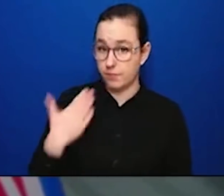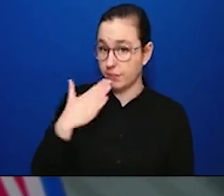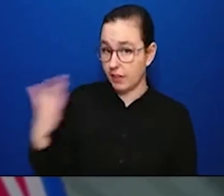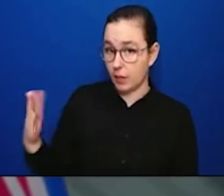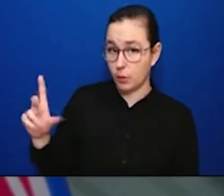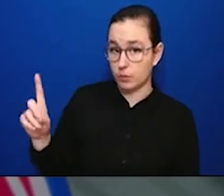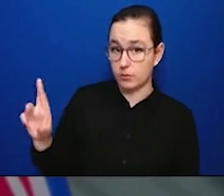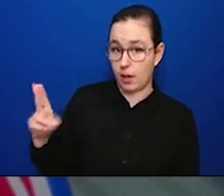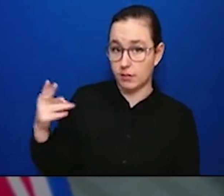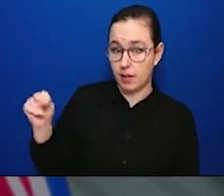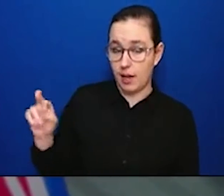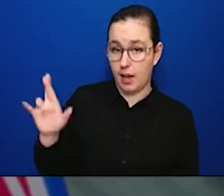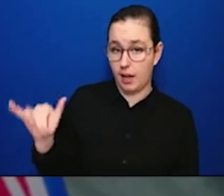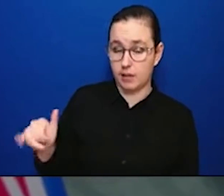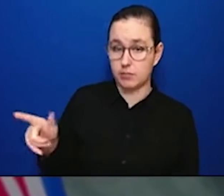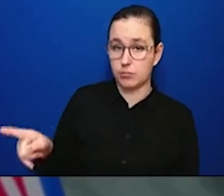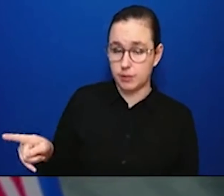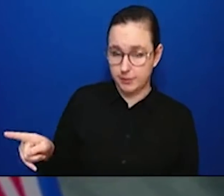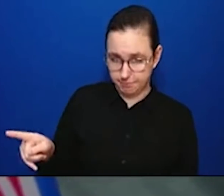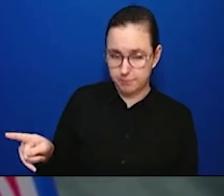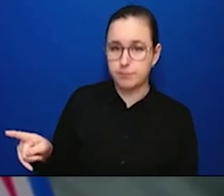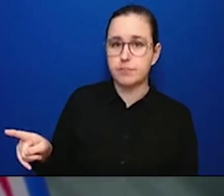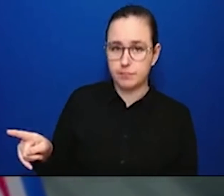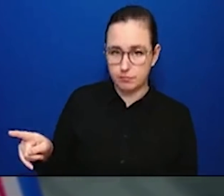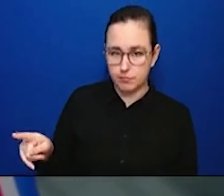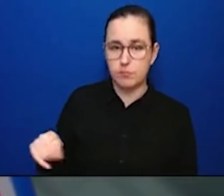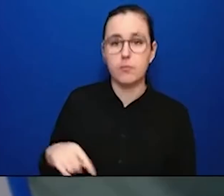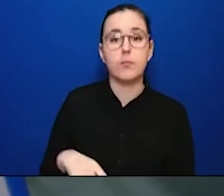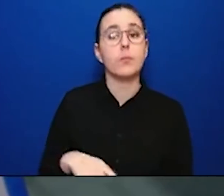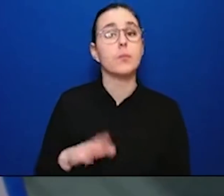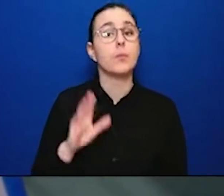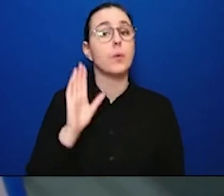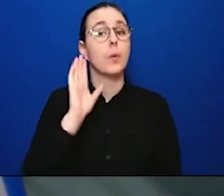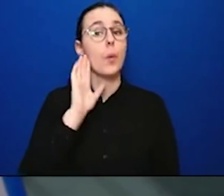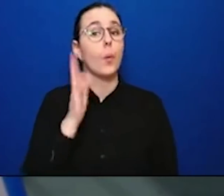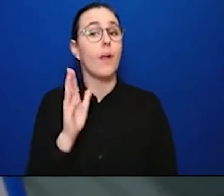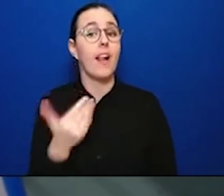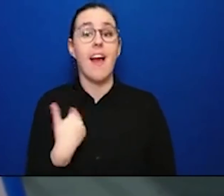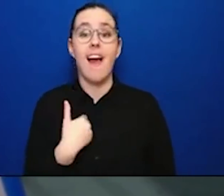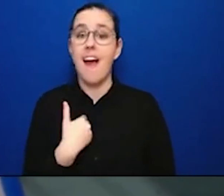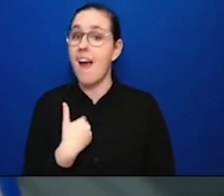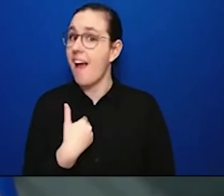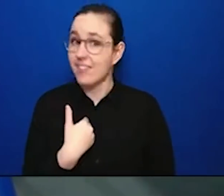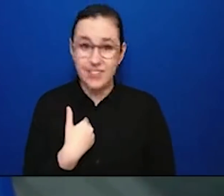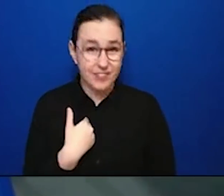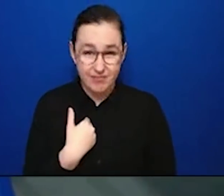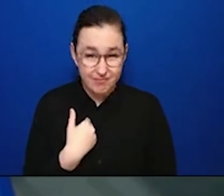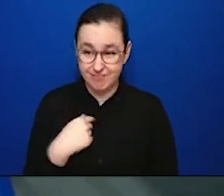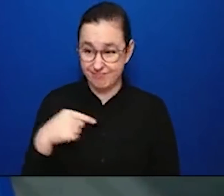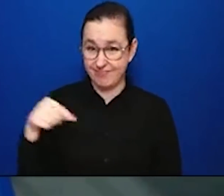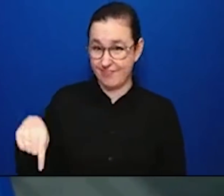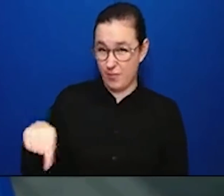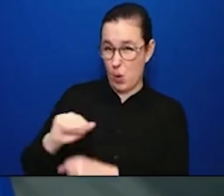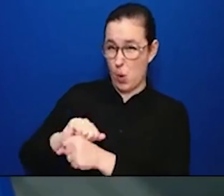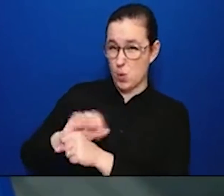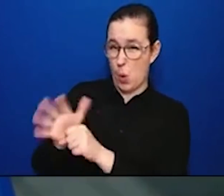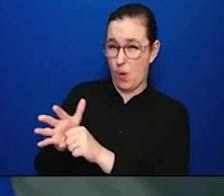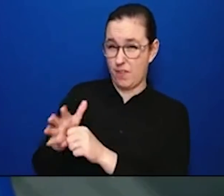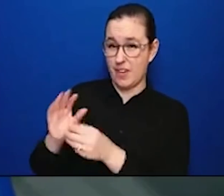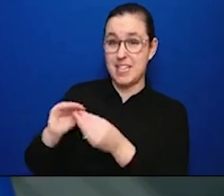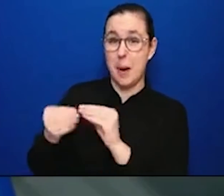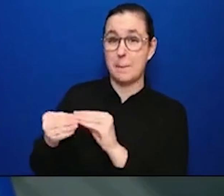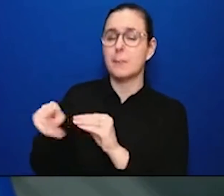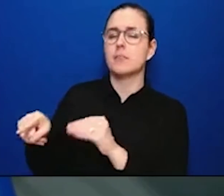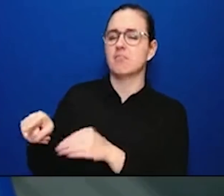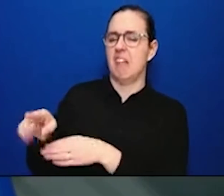wanted to let you know that we'll be providing a COVID-19 bulletin this afternoon with daily numbers on case counts,